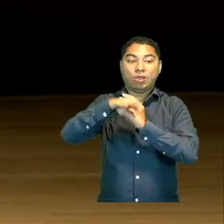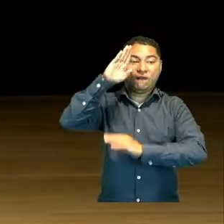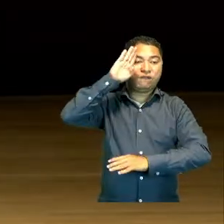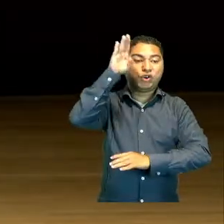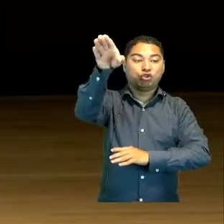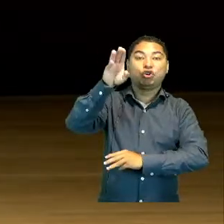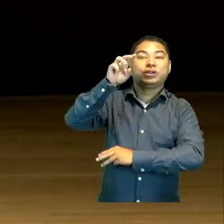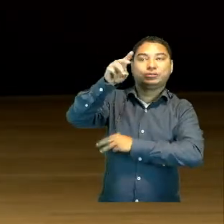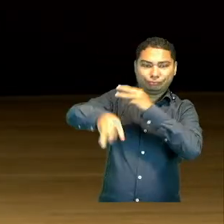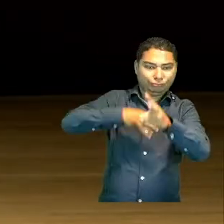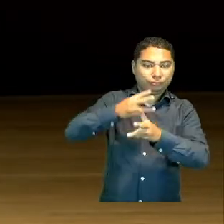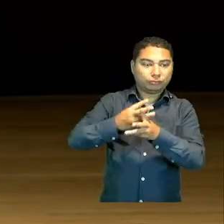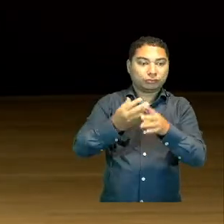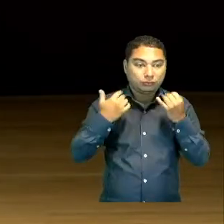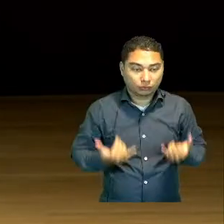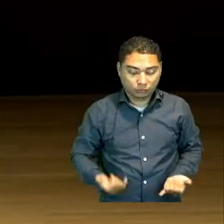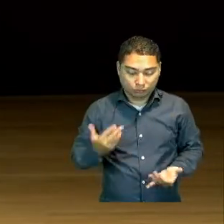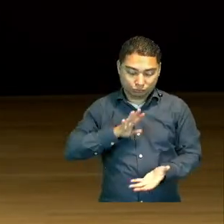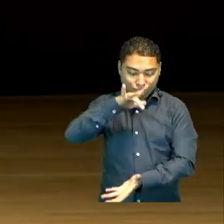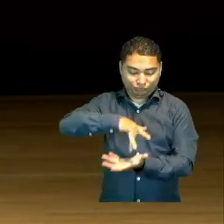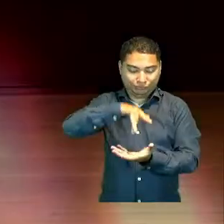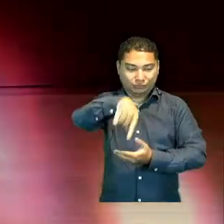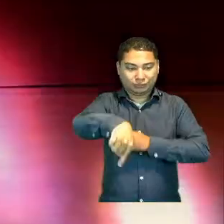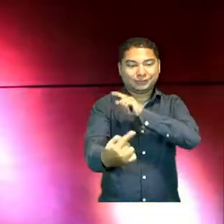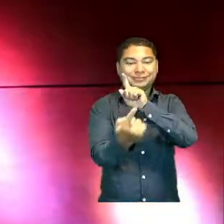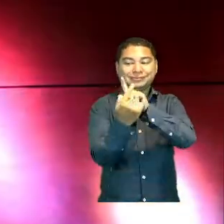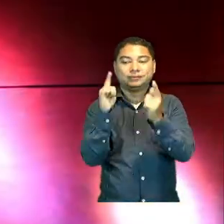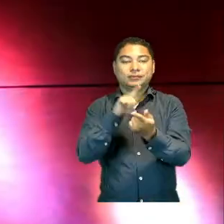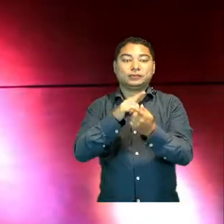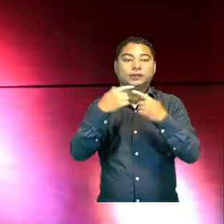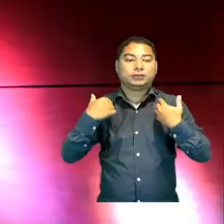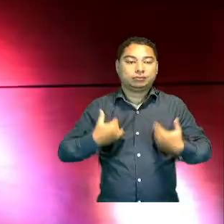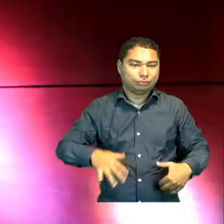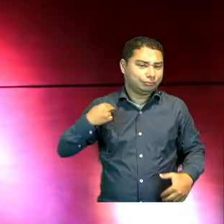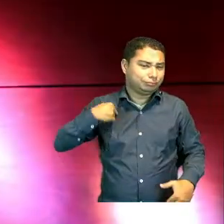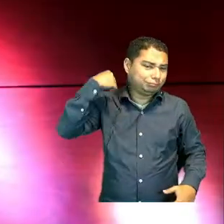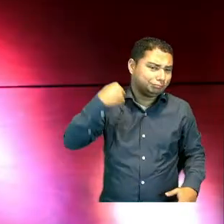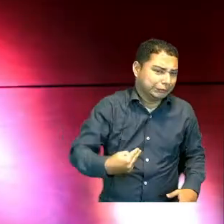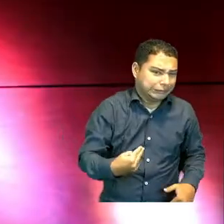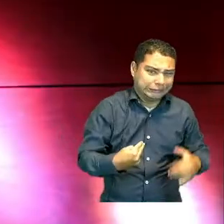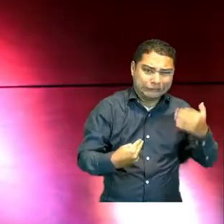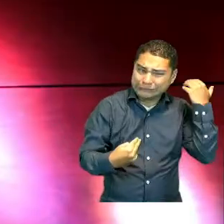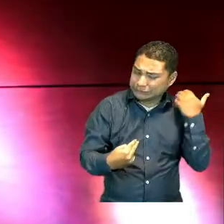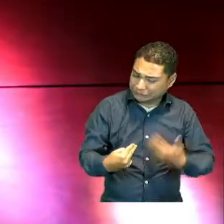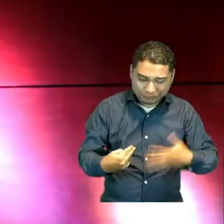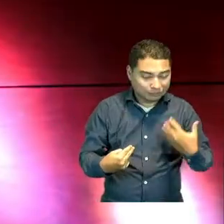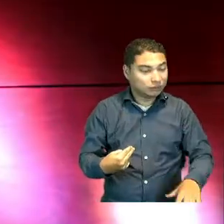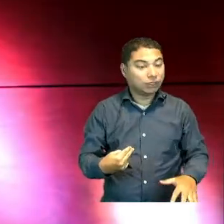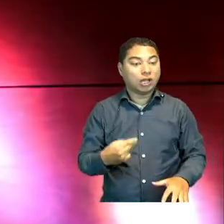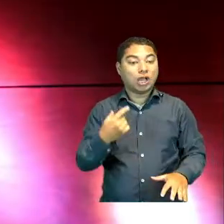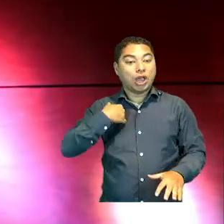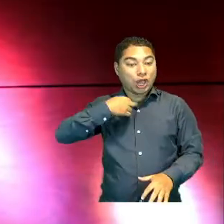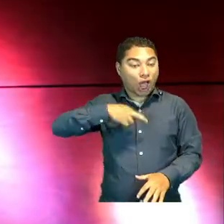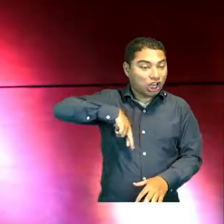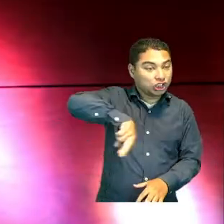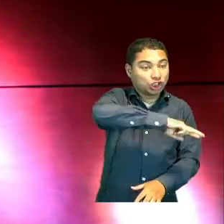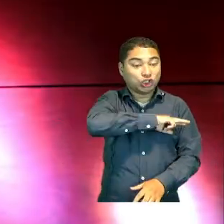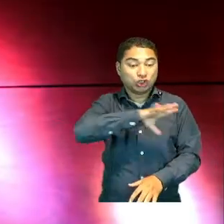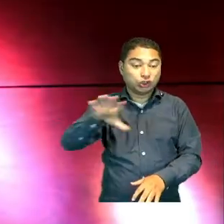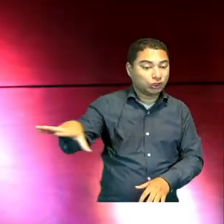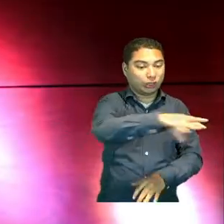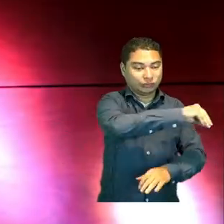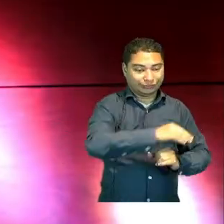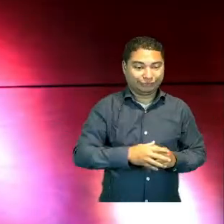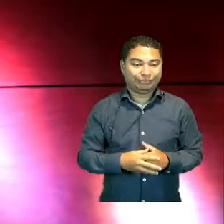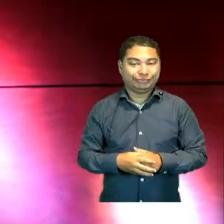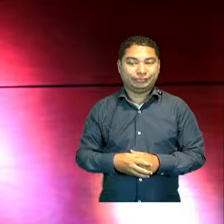all of humanity. Our presence in this meeting is historical for us, all